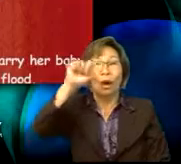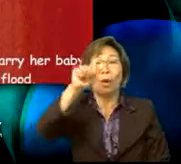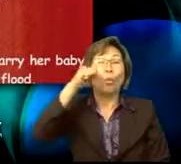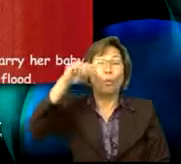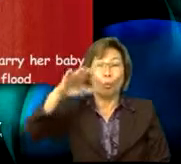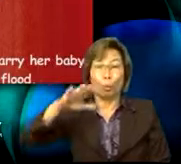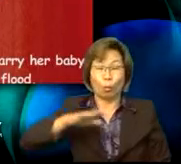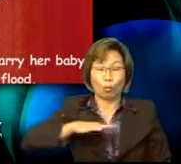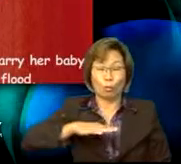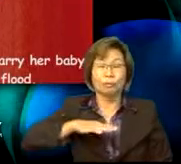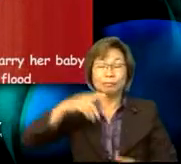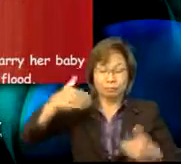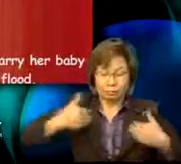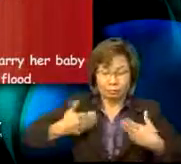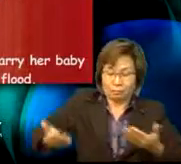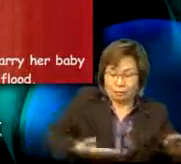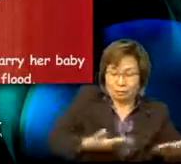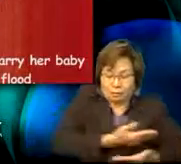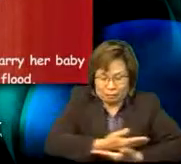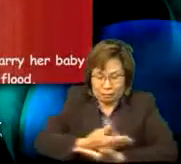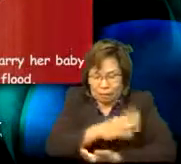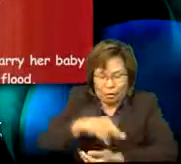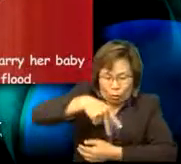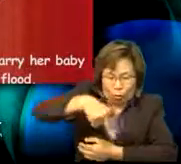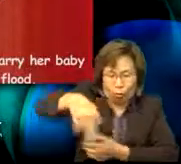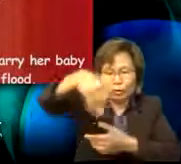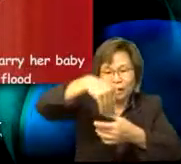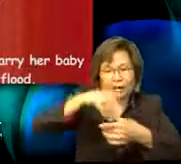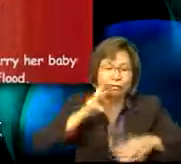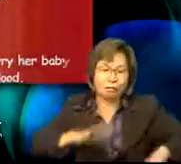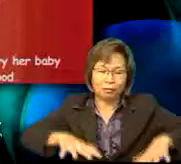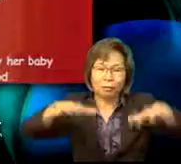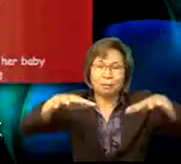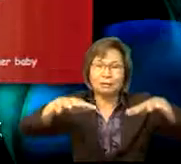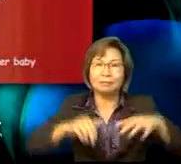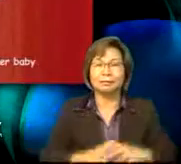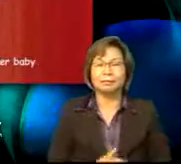A woman had to carry her baby and walk in the flood.